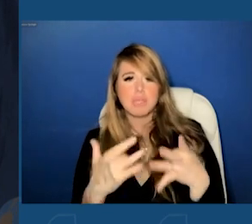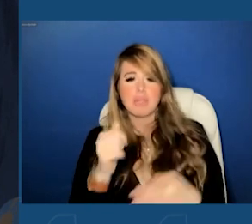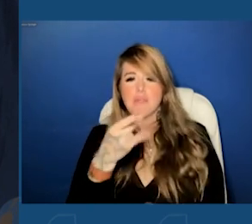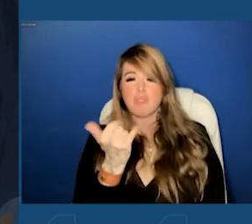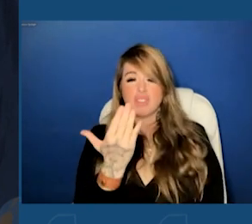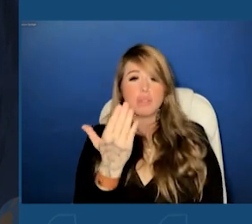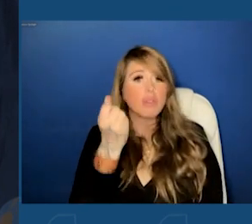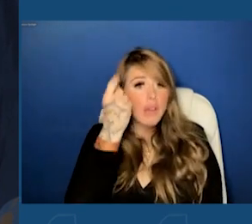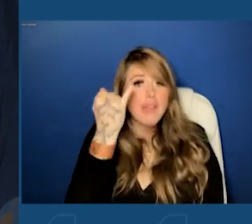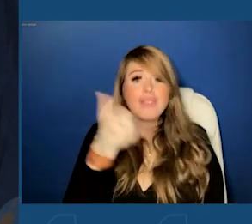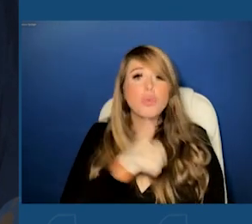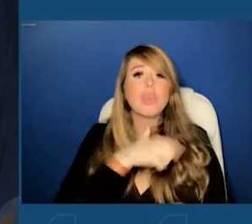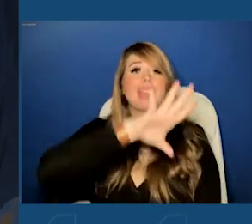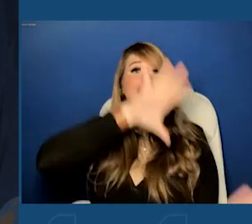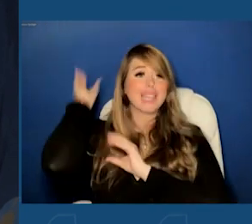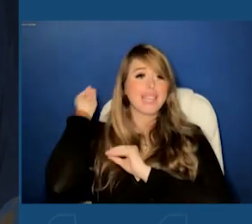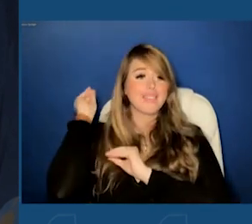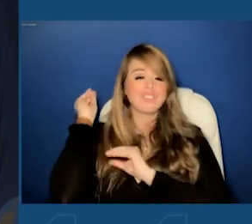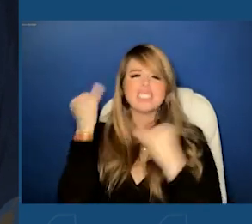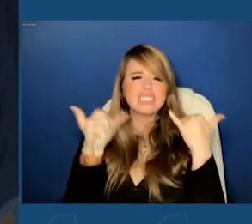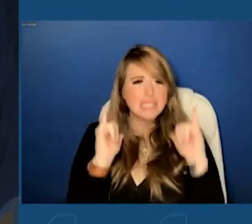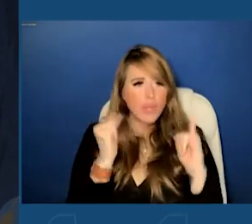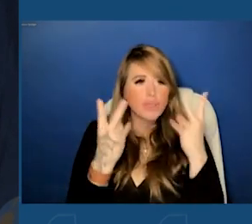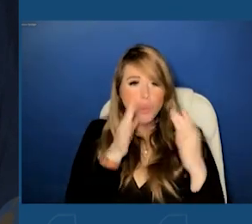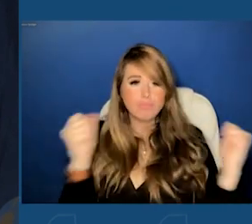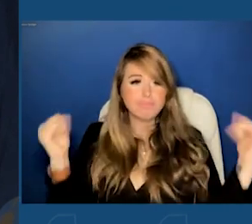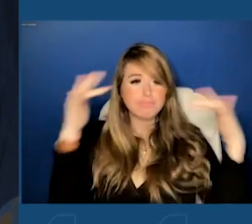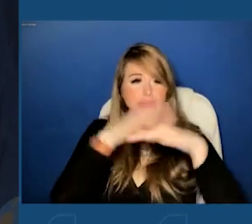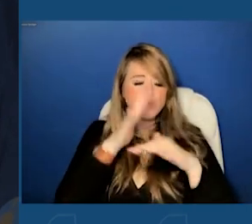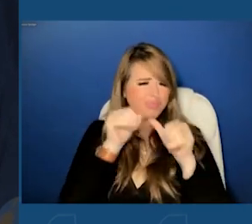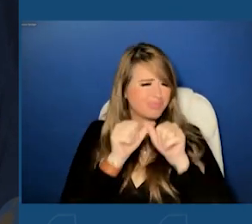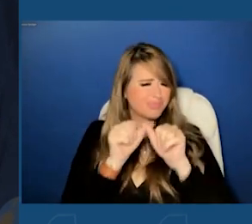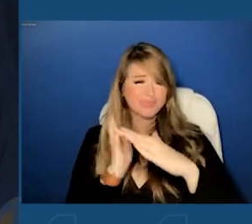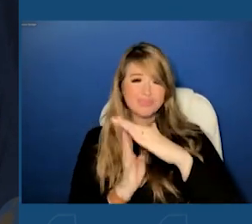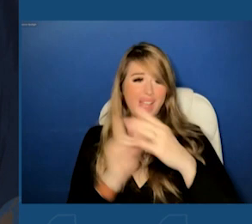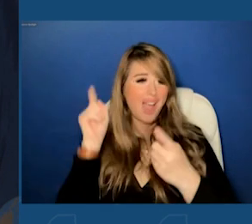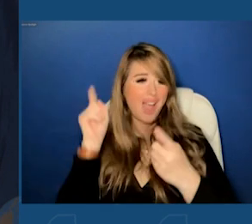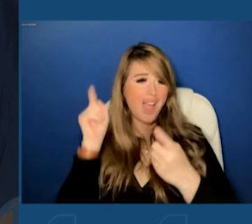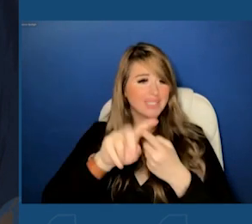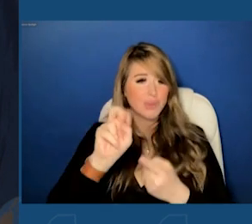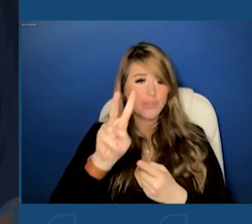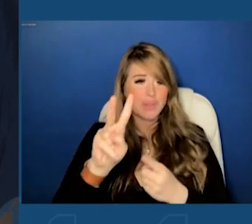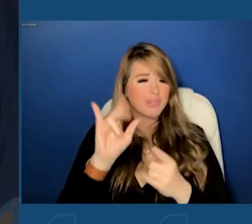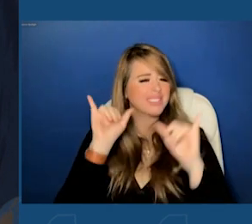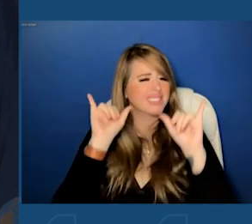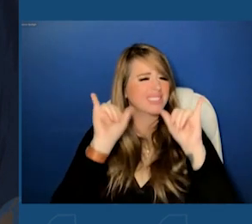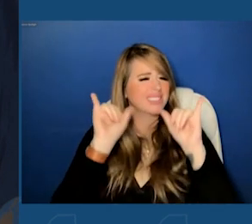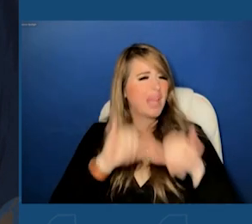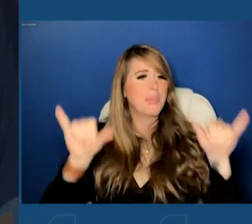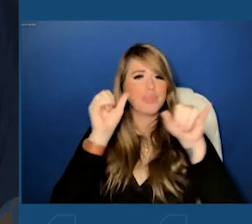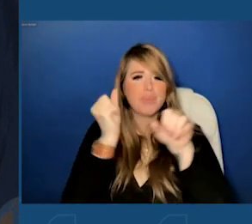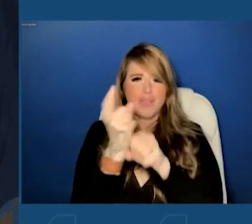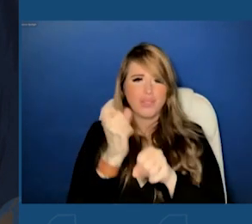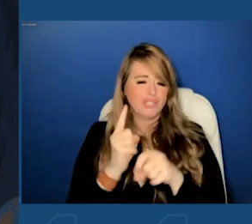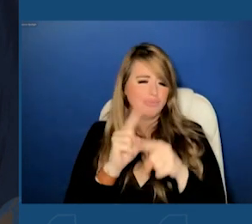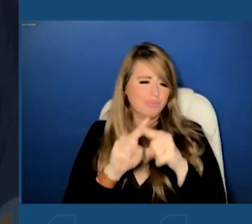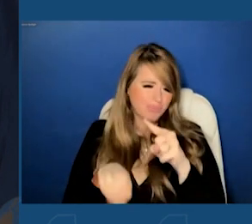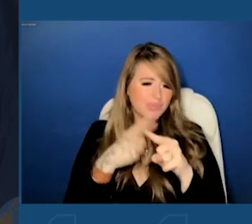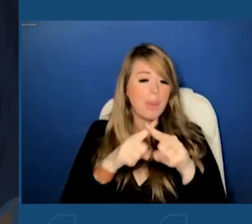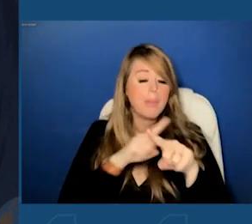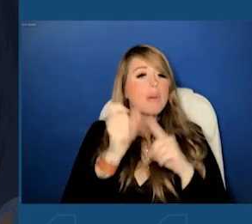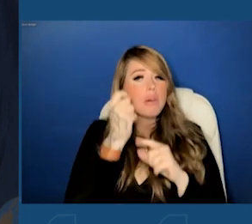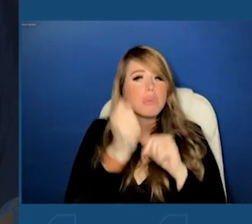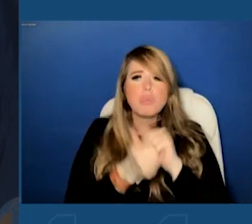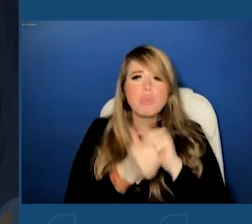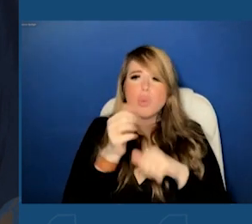come. And they're going to be here till Election Day in November. They come like clockwork. But what's more important to me, and a message that I